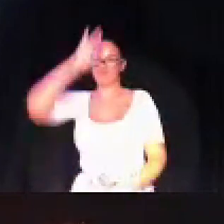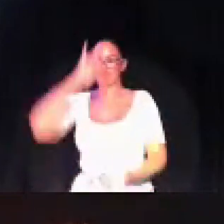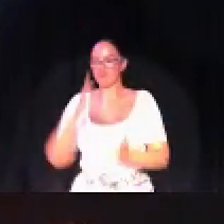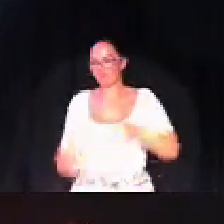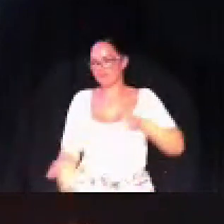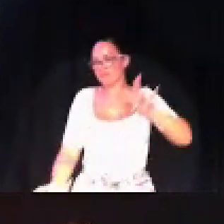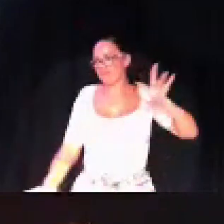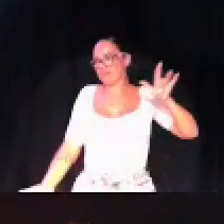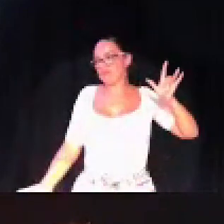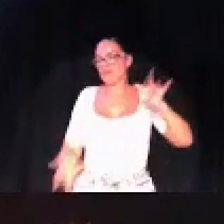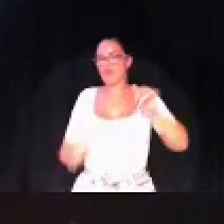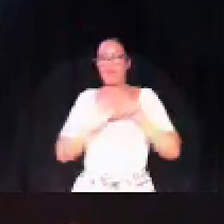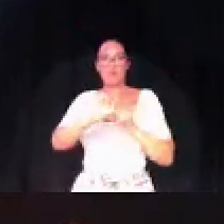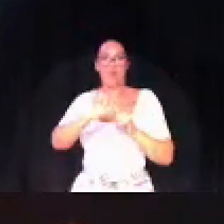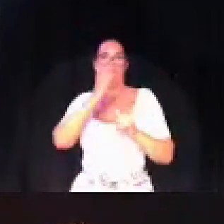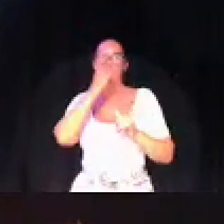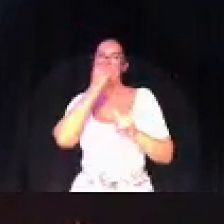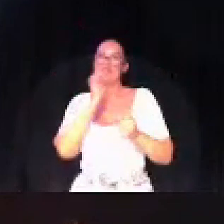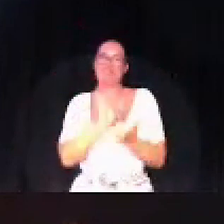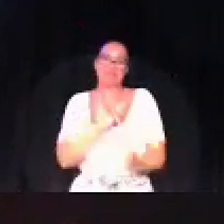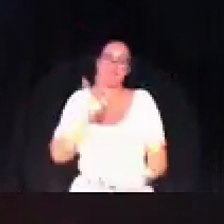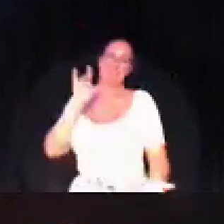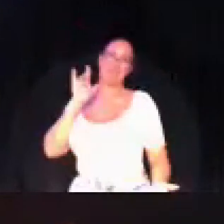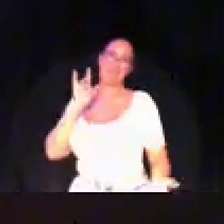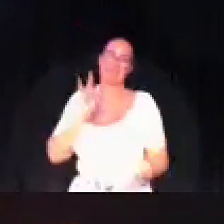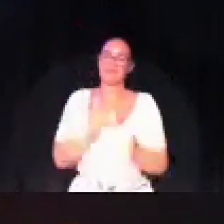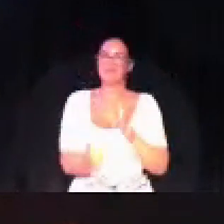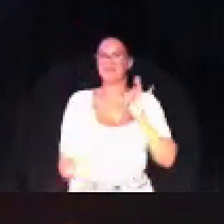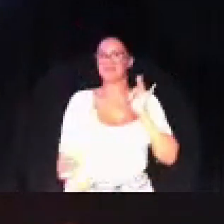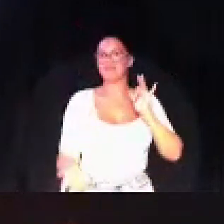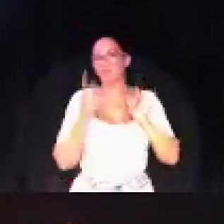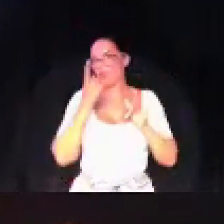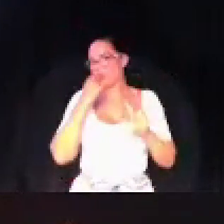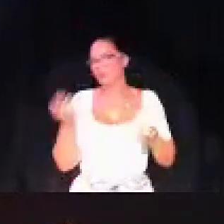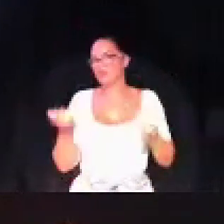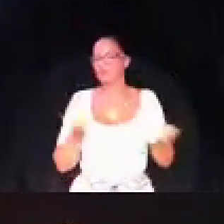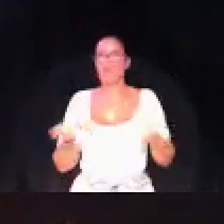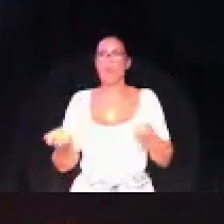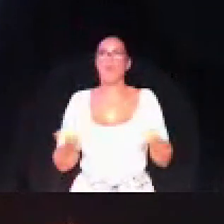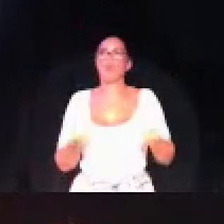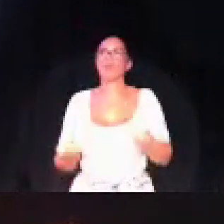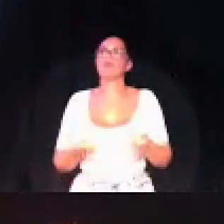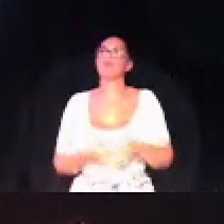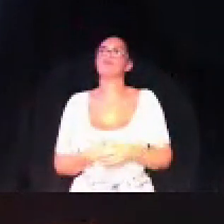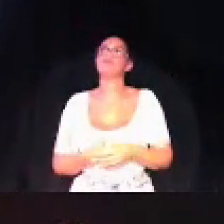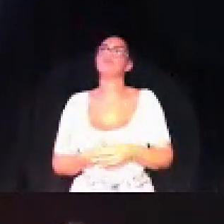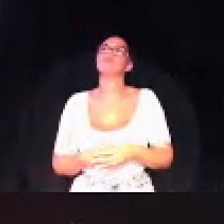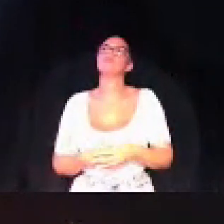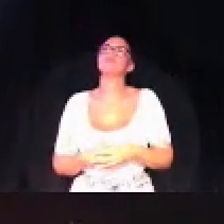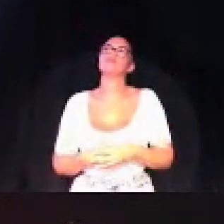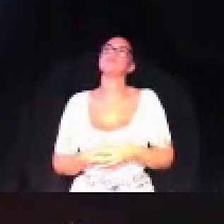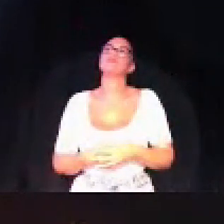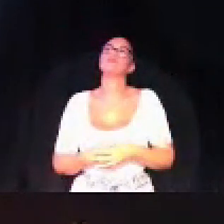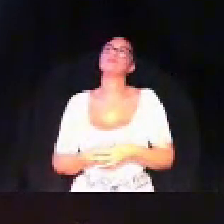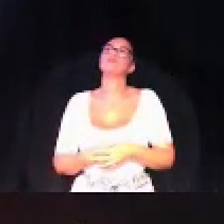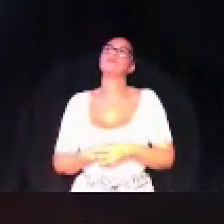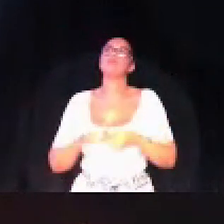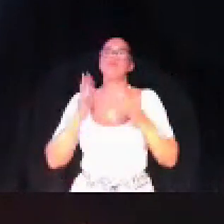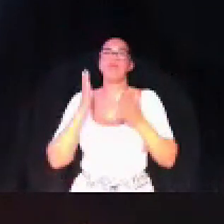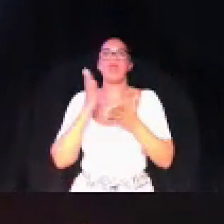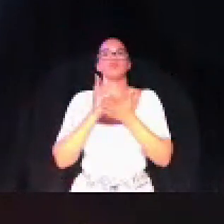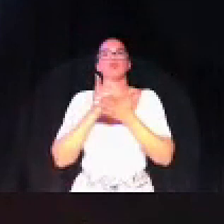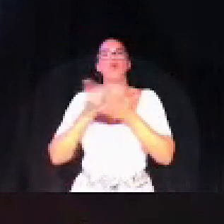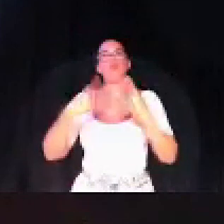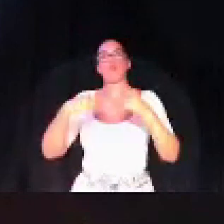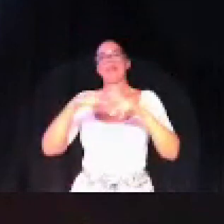what you're using to put force on them and to control them. Also, we designed it to fit my